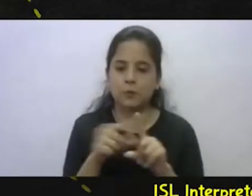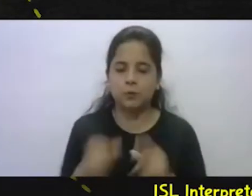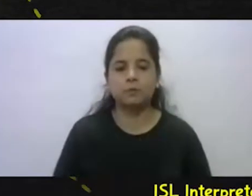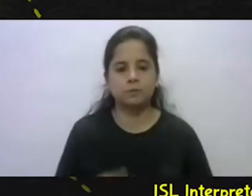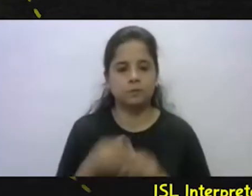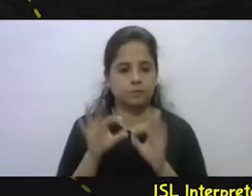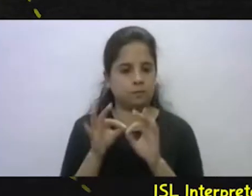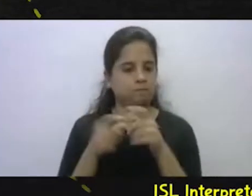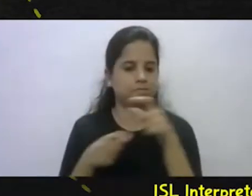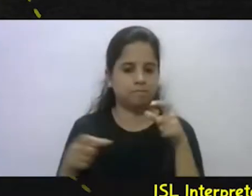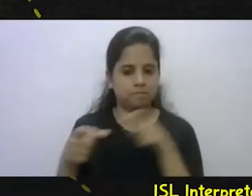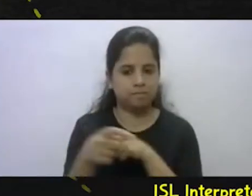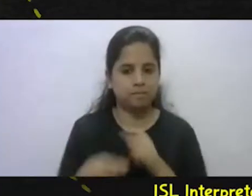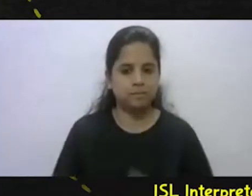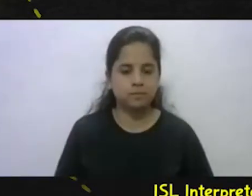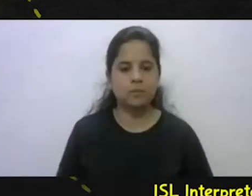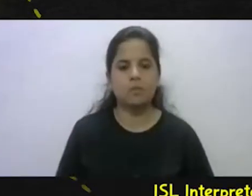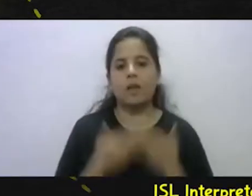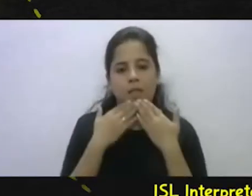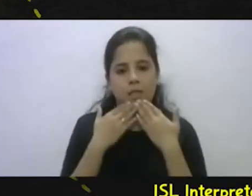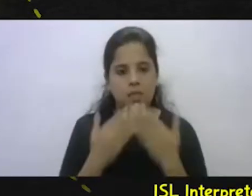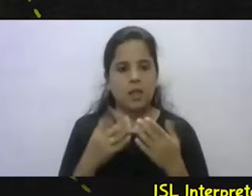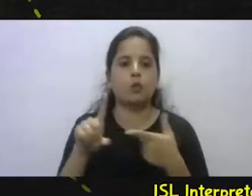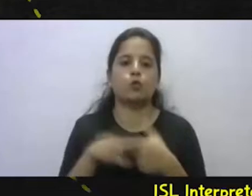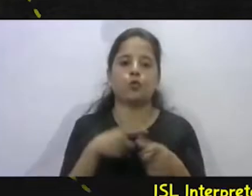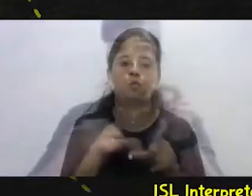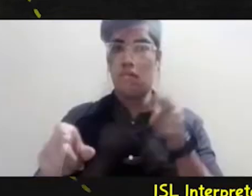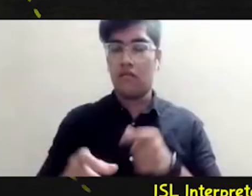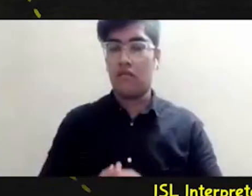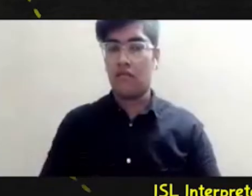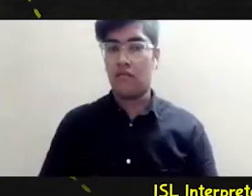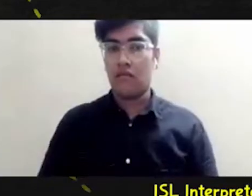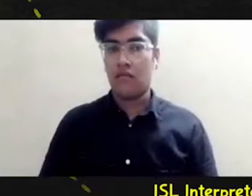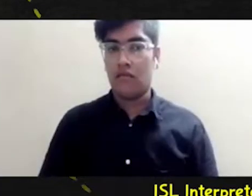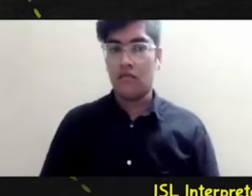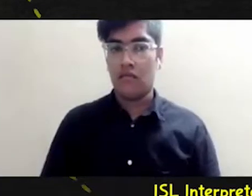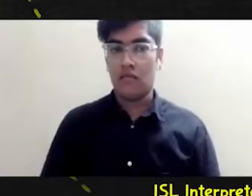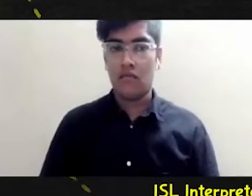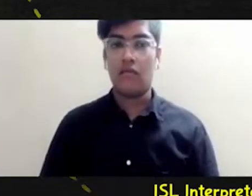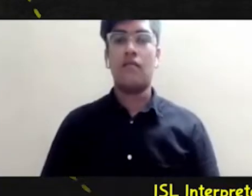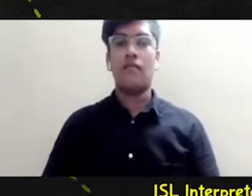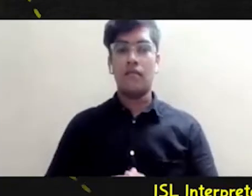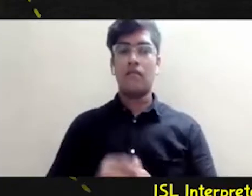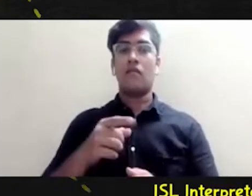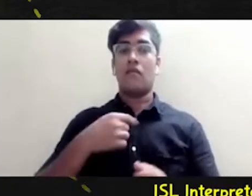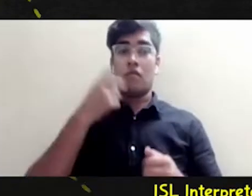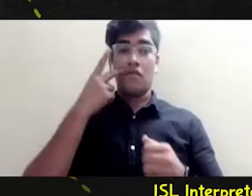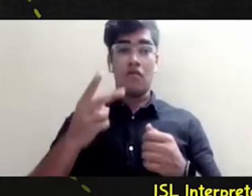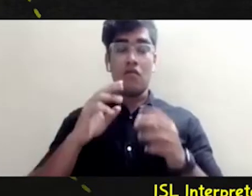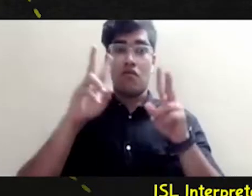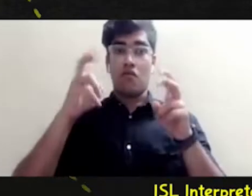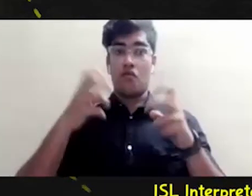Yes, thank you so much. Thank you, Jyotsna. Yeah, I think this is really interesting part